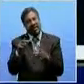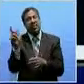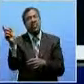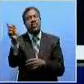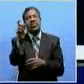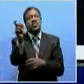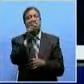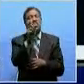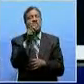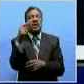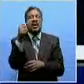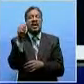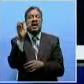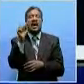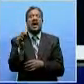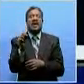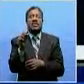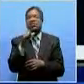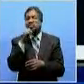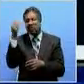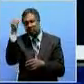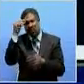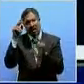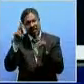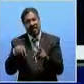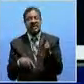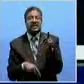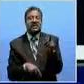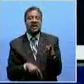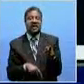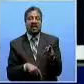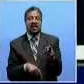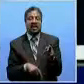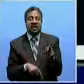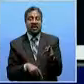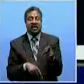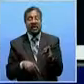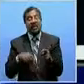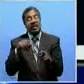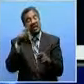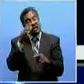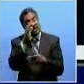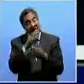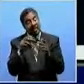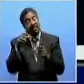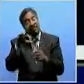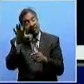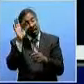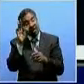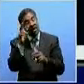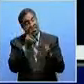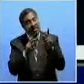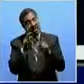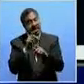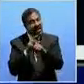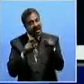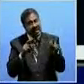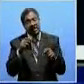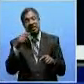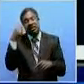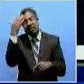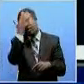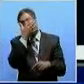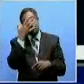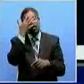people. A check by Zanis at the school found pupils being ferried to Nchanga North General Hospital as others remained unconscious.